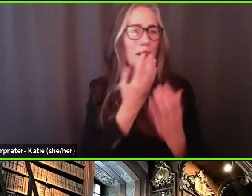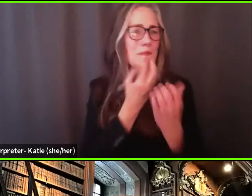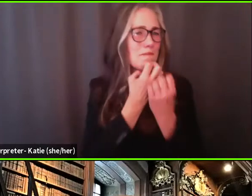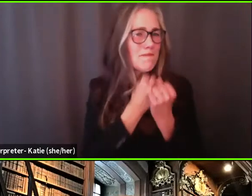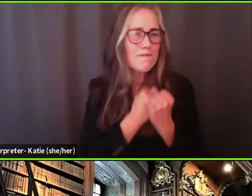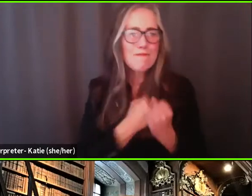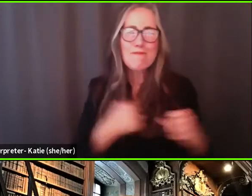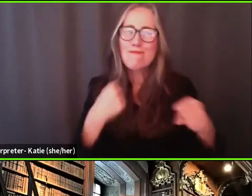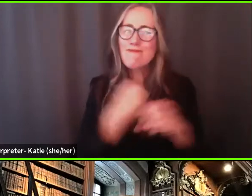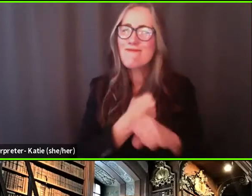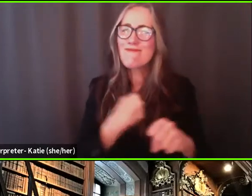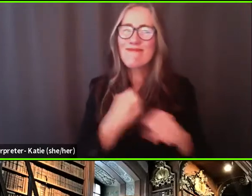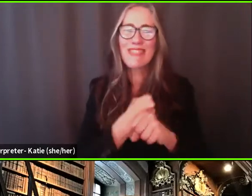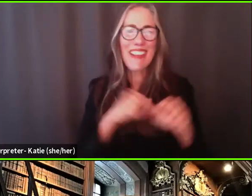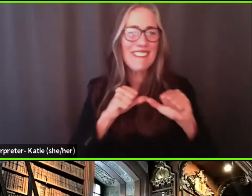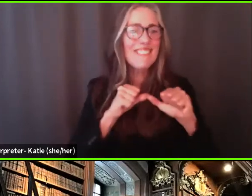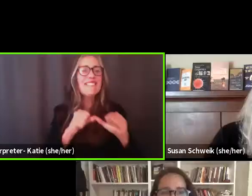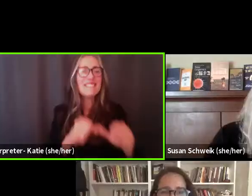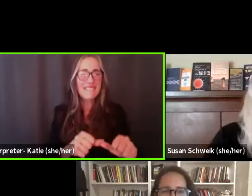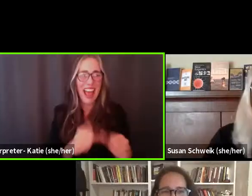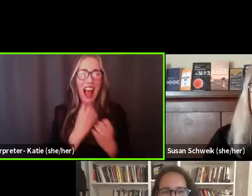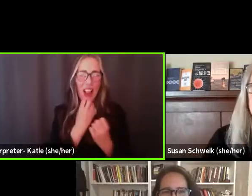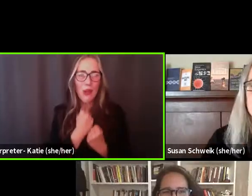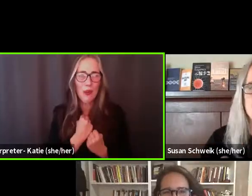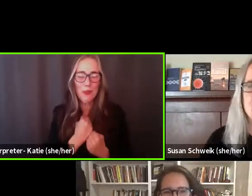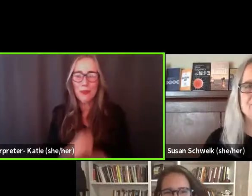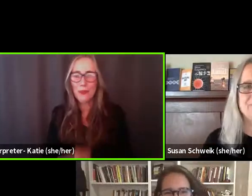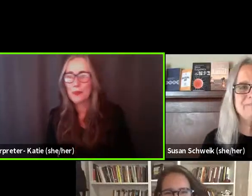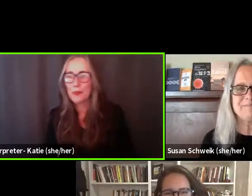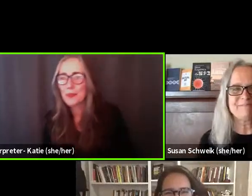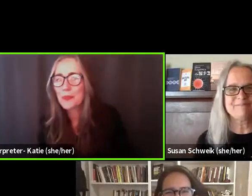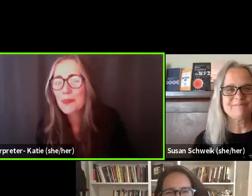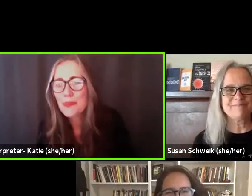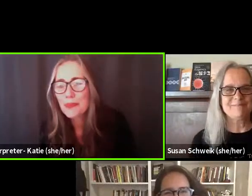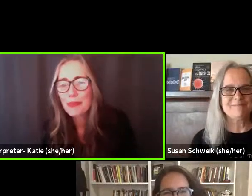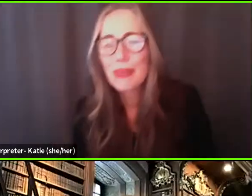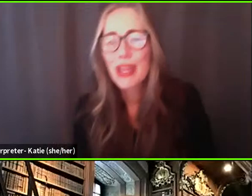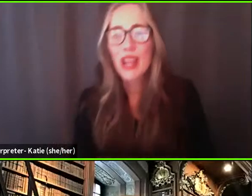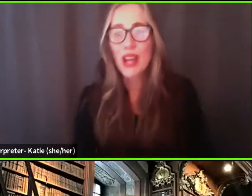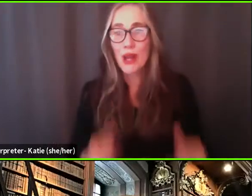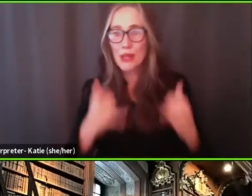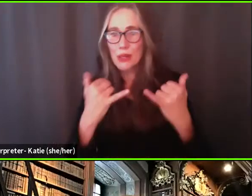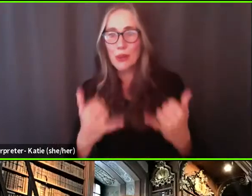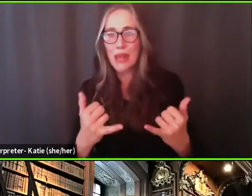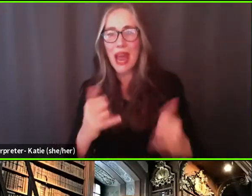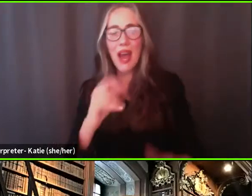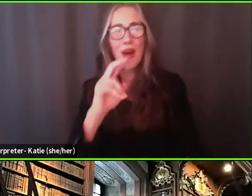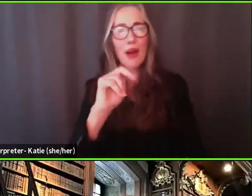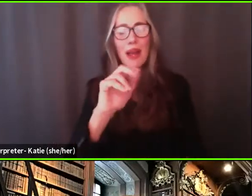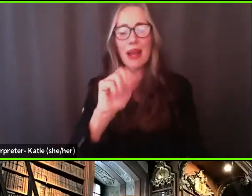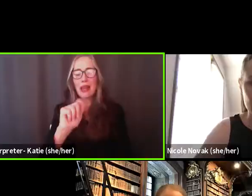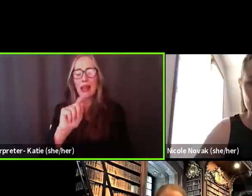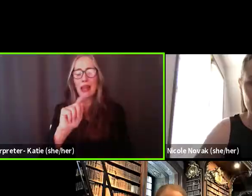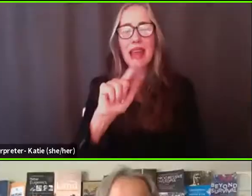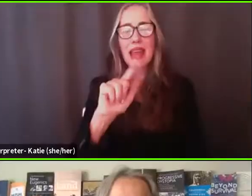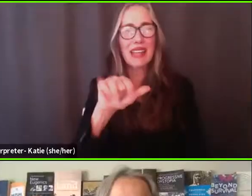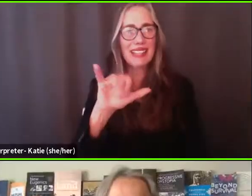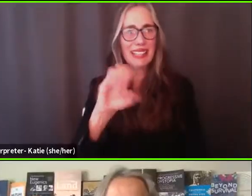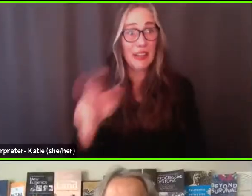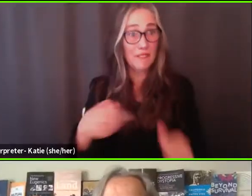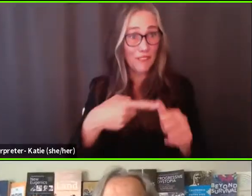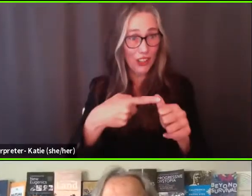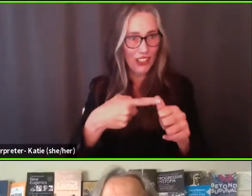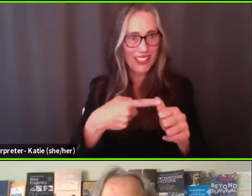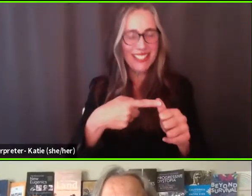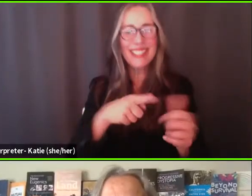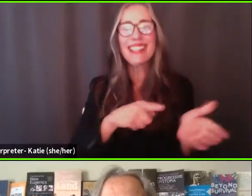thank you it's natalie first or is that okay thank you susan and thank you cynthia i think she